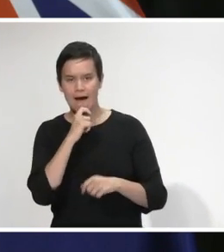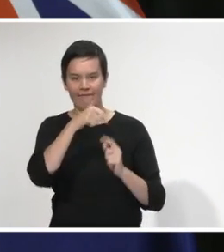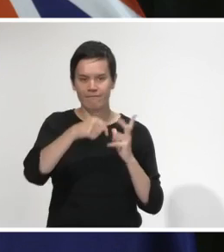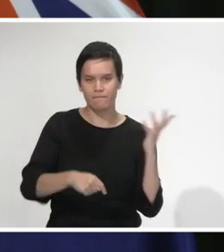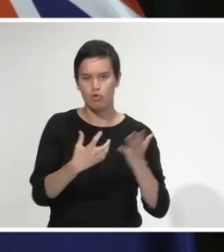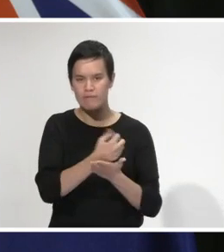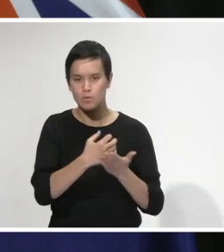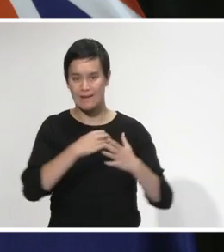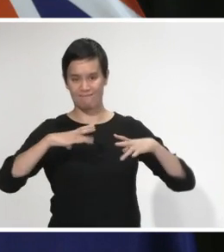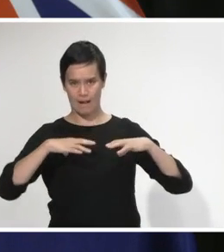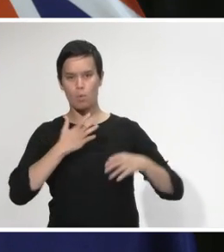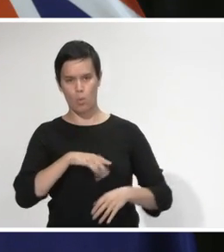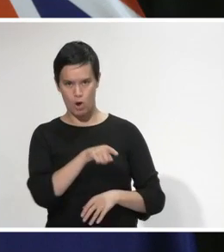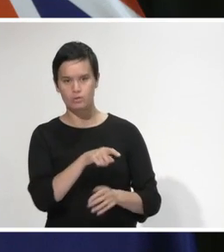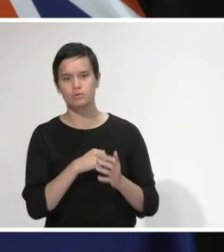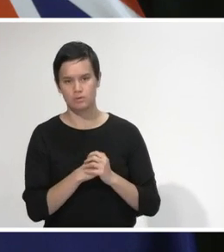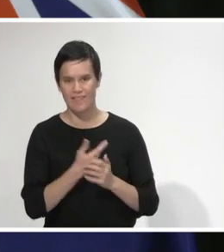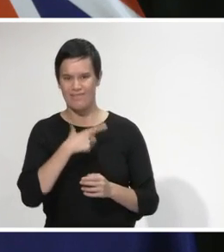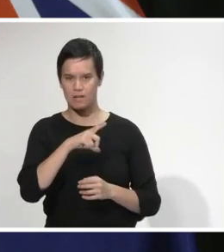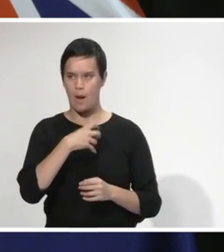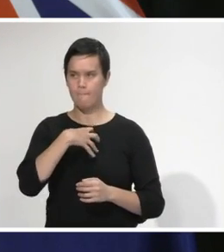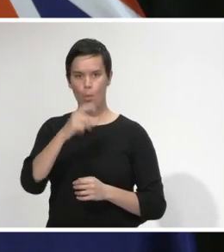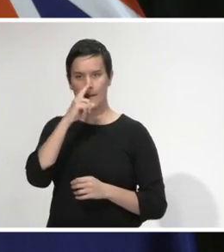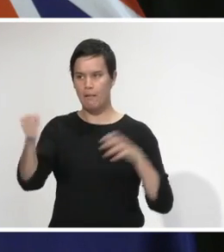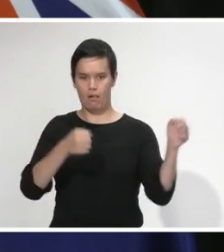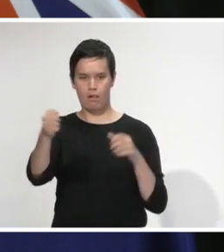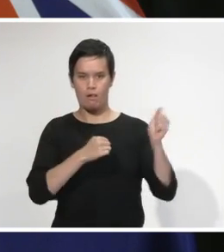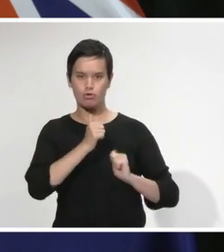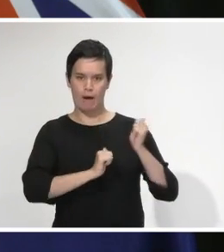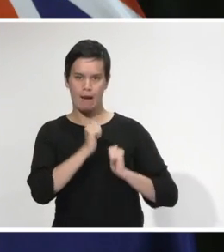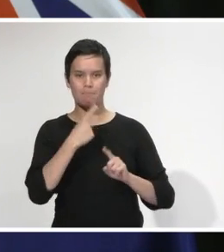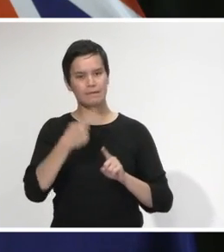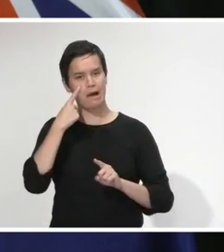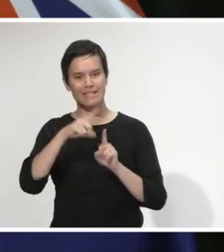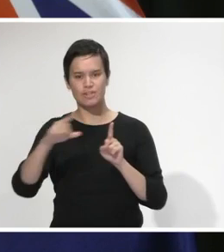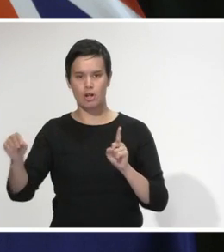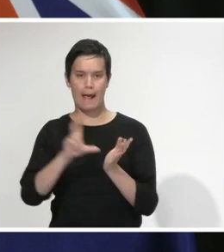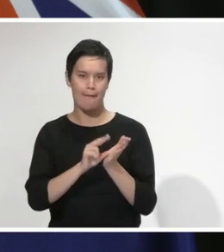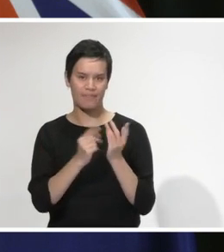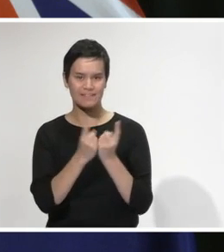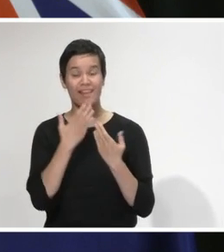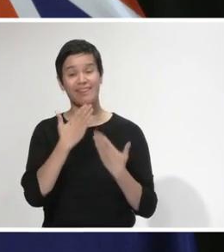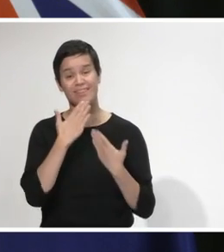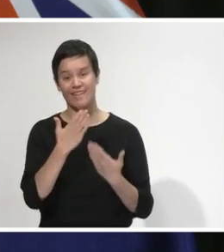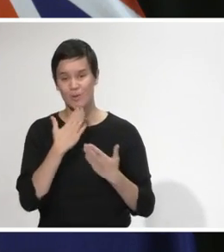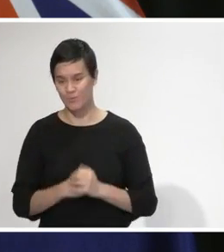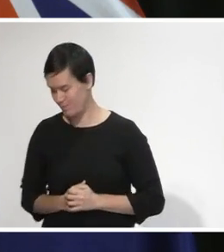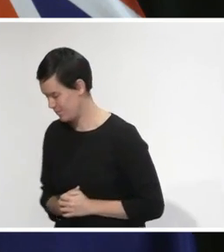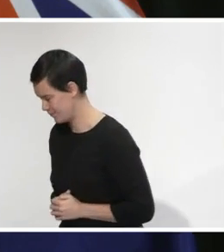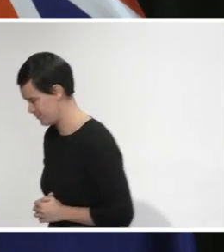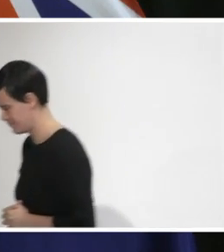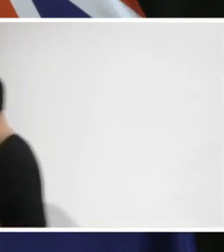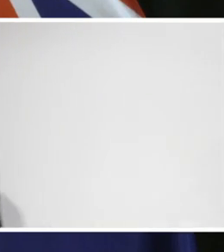extra people, and also why we're looking at the digital solutions as well. Look, thank you very much. I appreciate your ongoing interest and support.